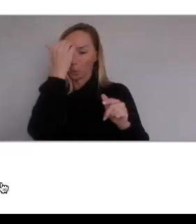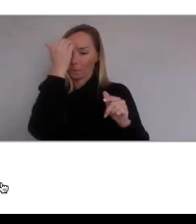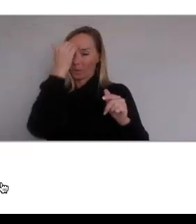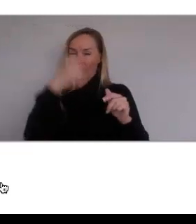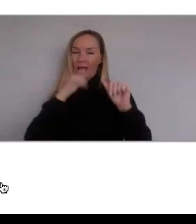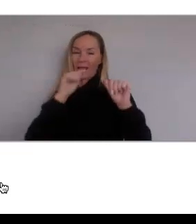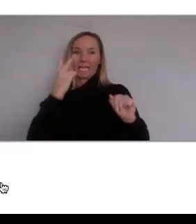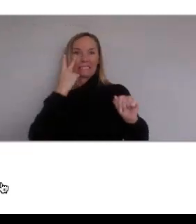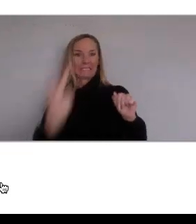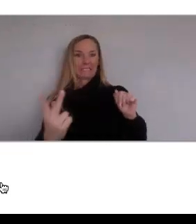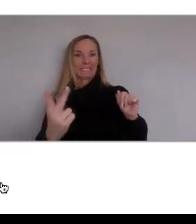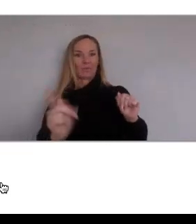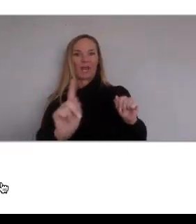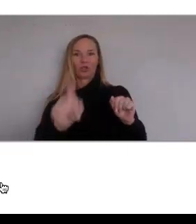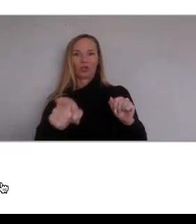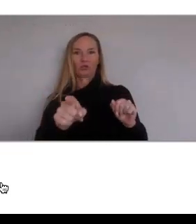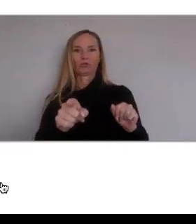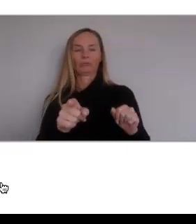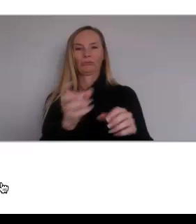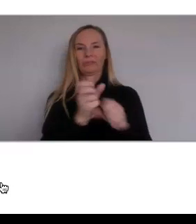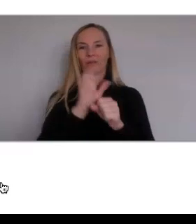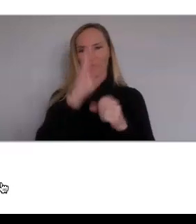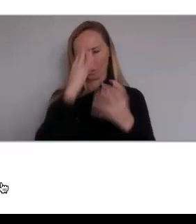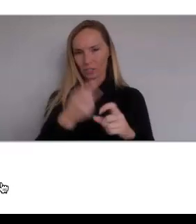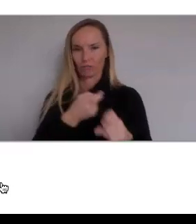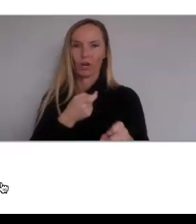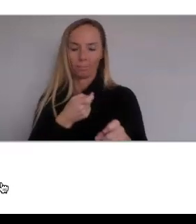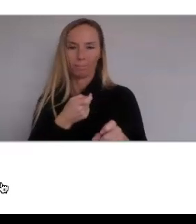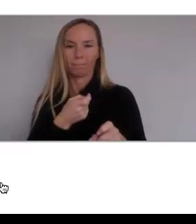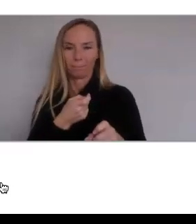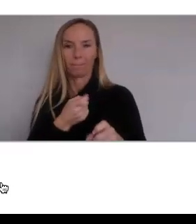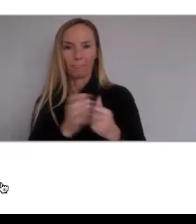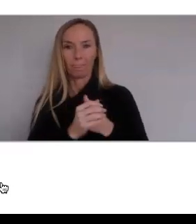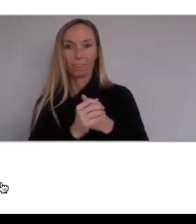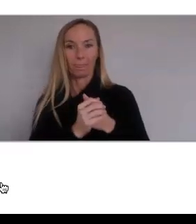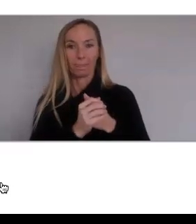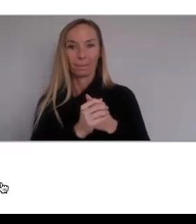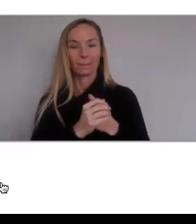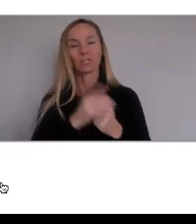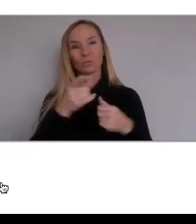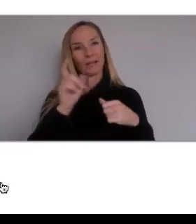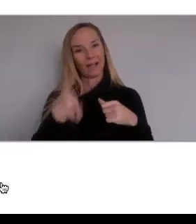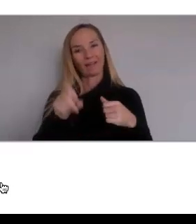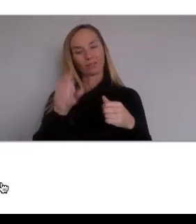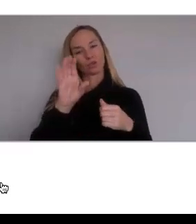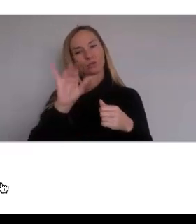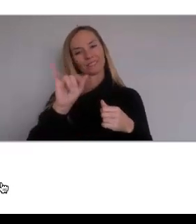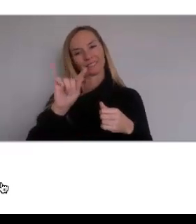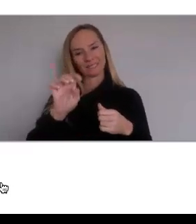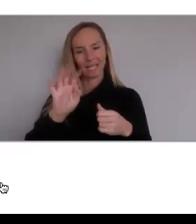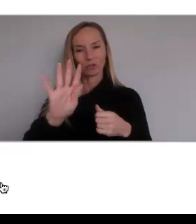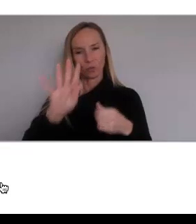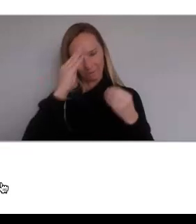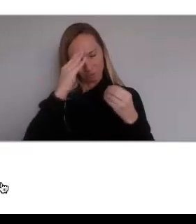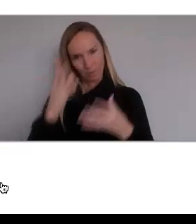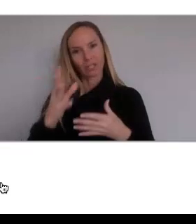that I can see where you are going. That doesn't excuse you from not doing it. So you do need